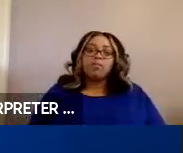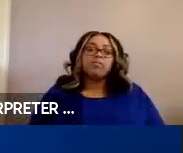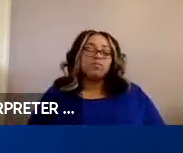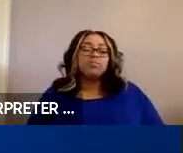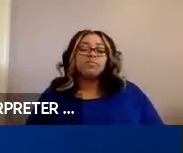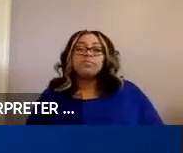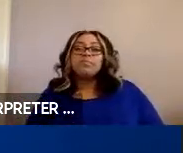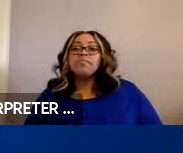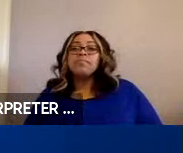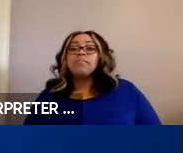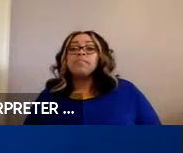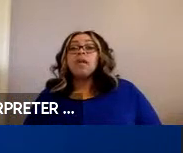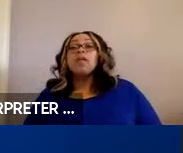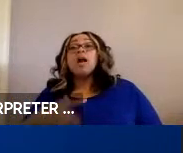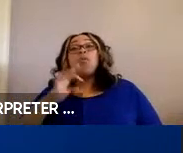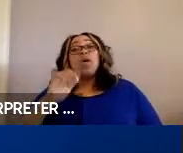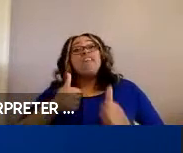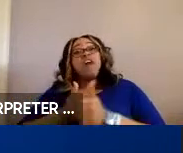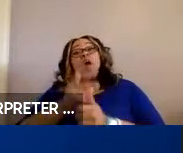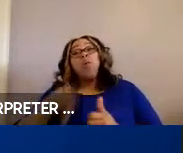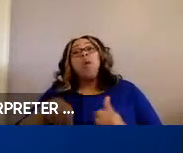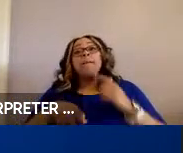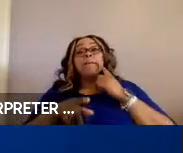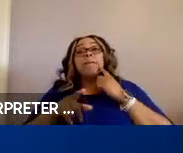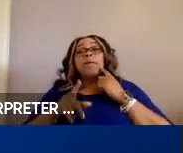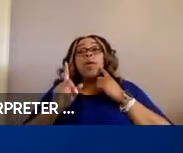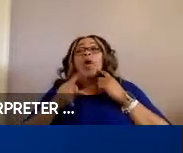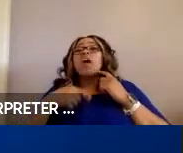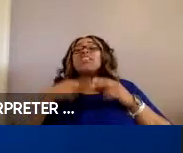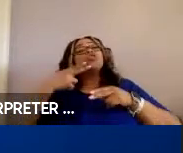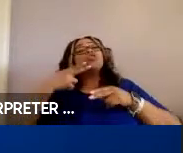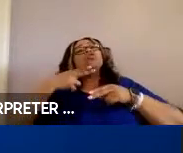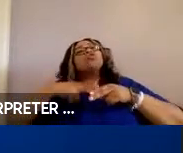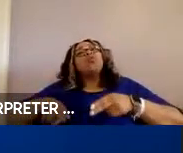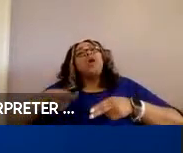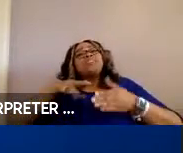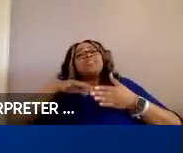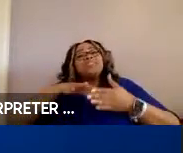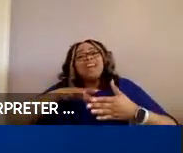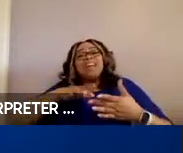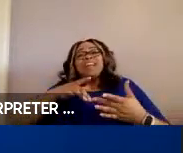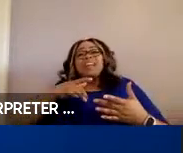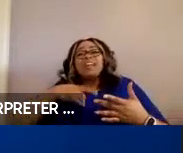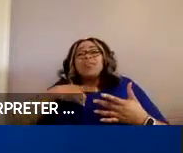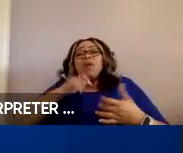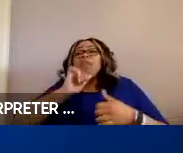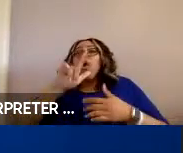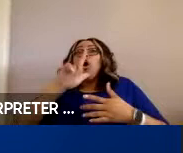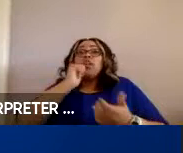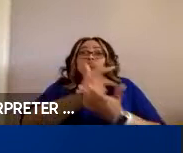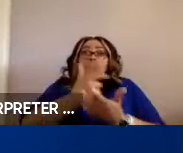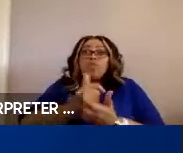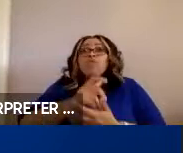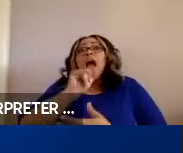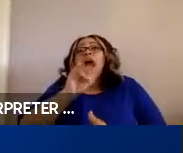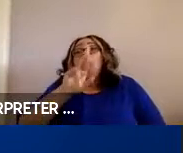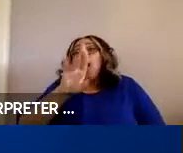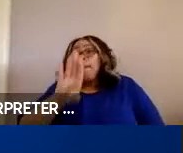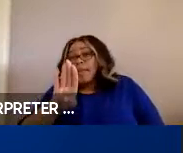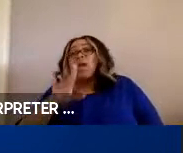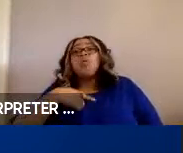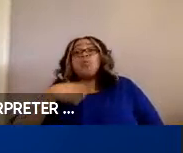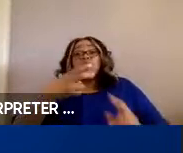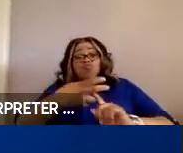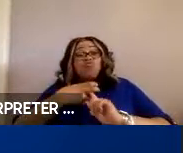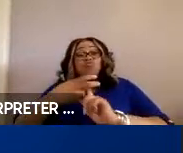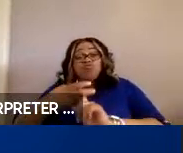And Bruce, I'd like to follow up that we also, we had a very short study time between, we had all the approvals for the IRB and when we could actually do the